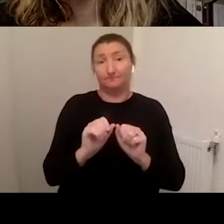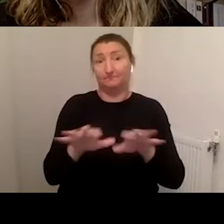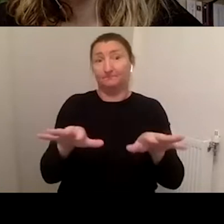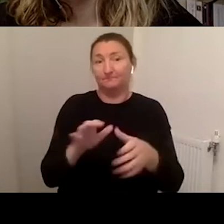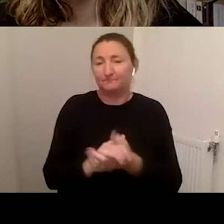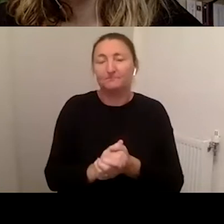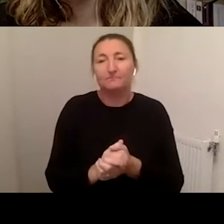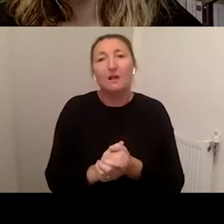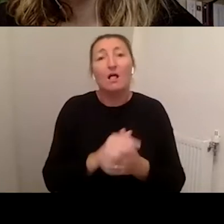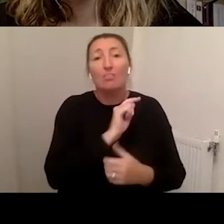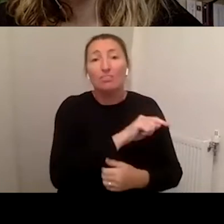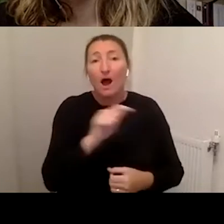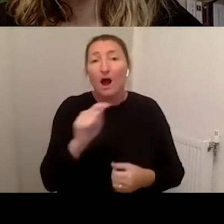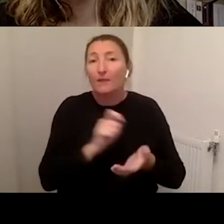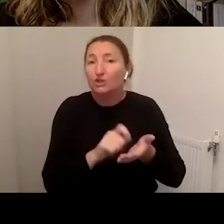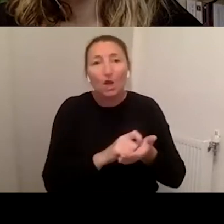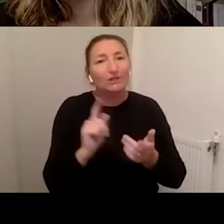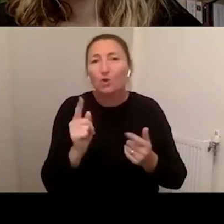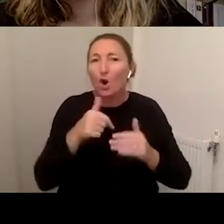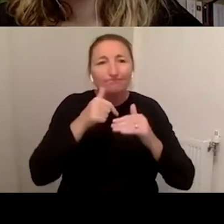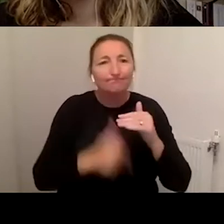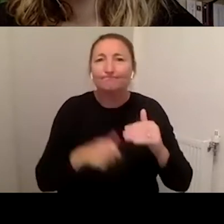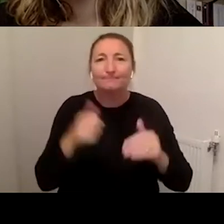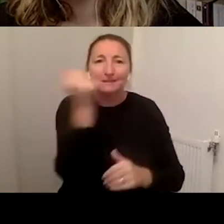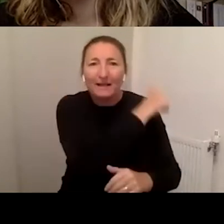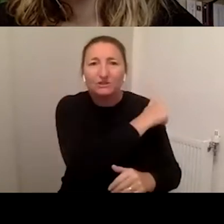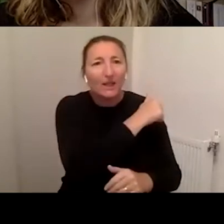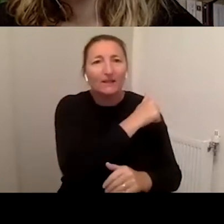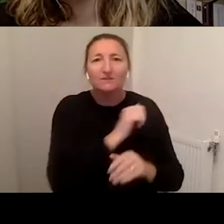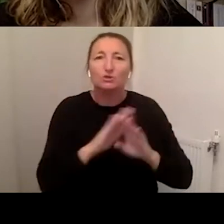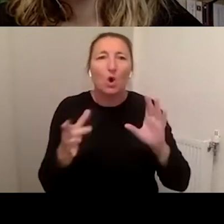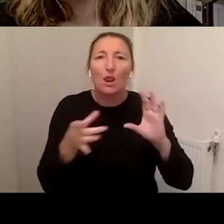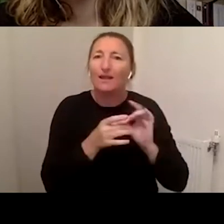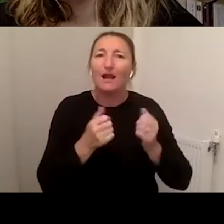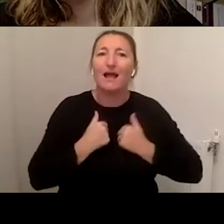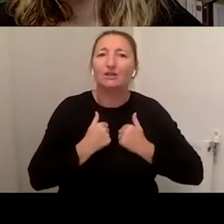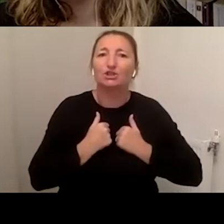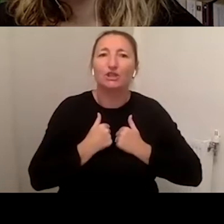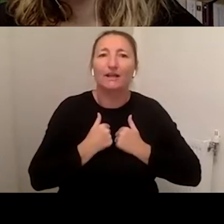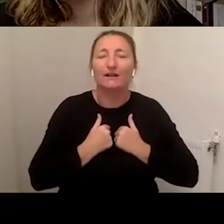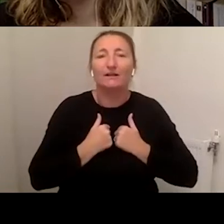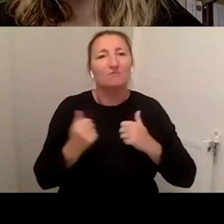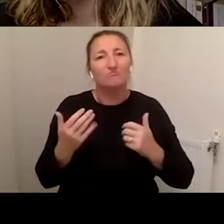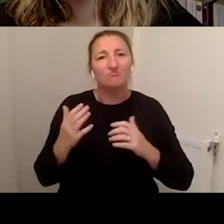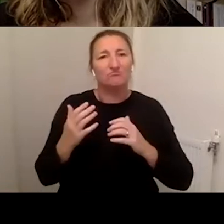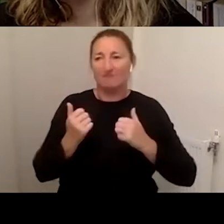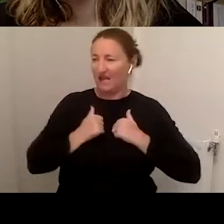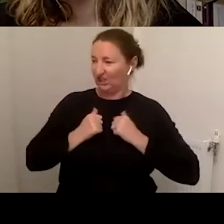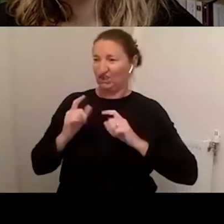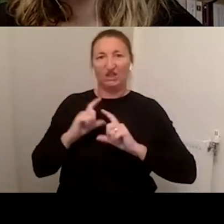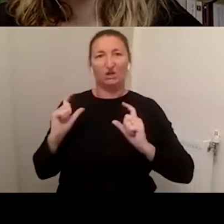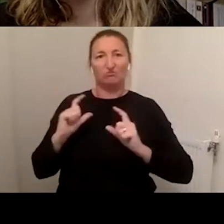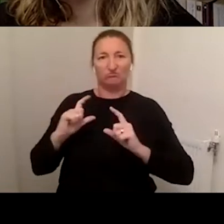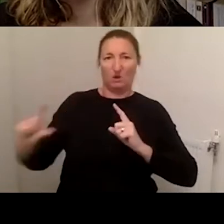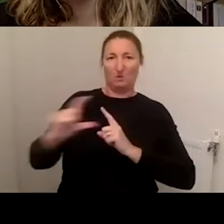been non-specialist, non-energy journalists. It's never picked up by the energy community, even though it's